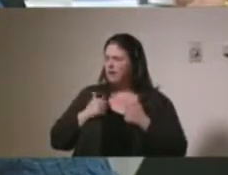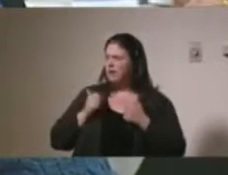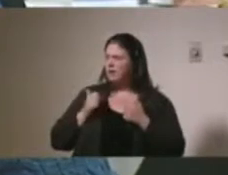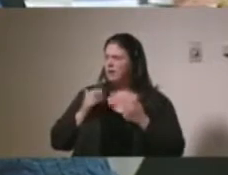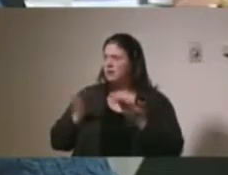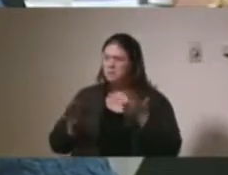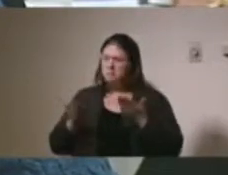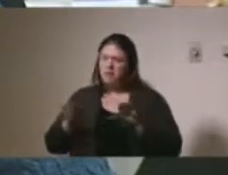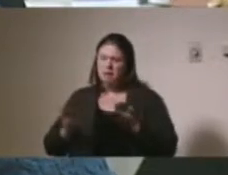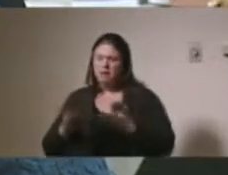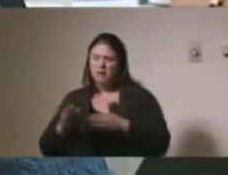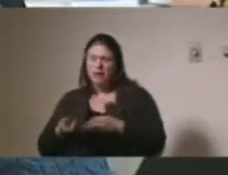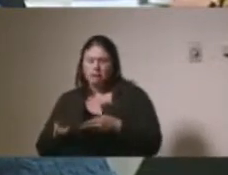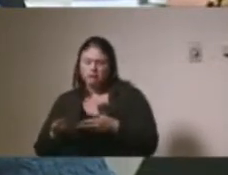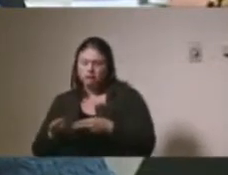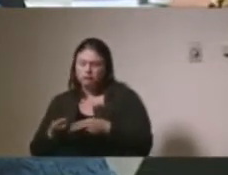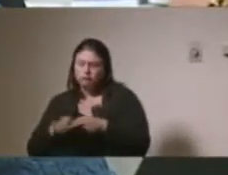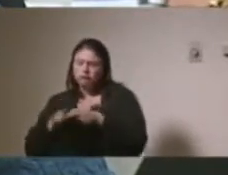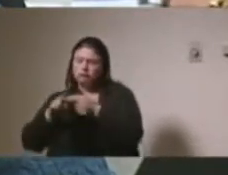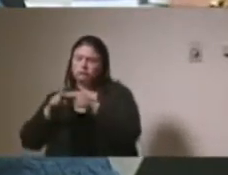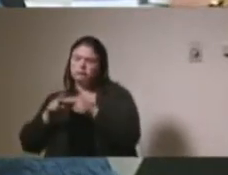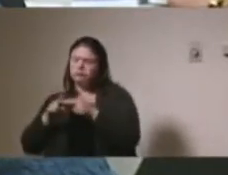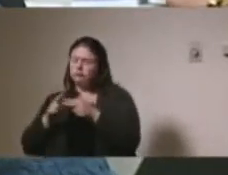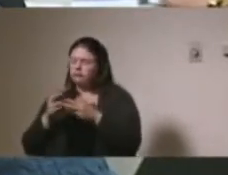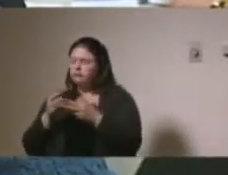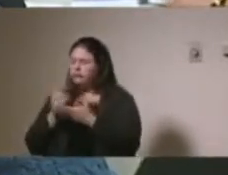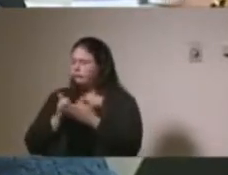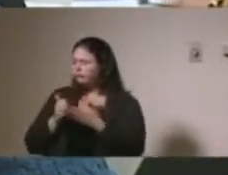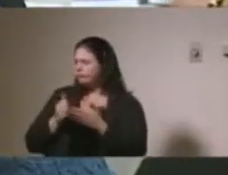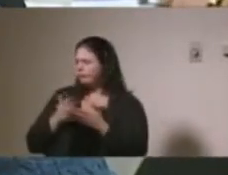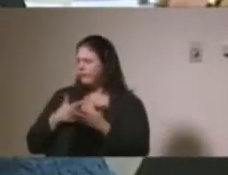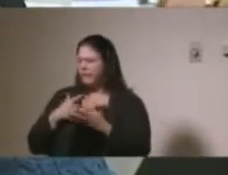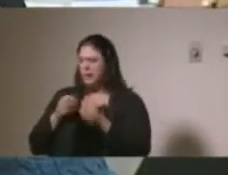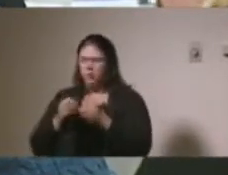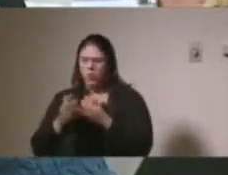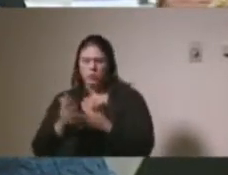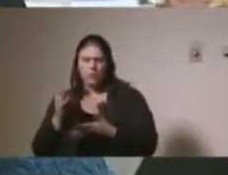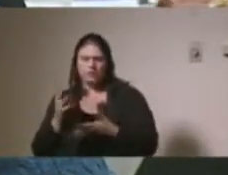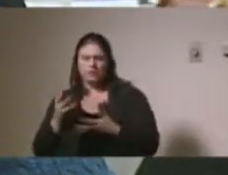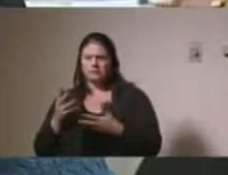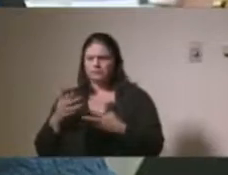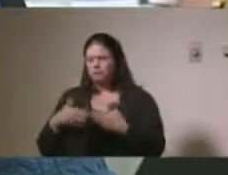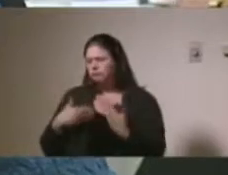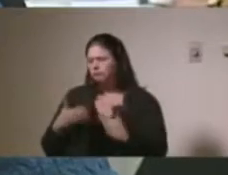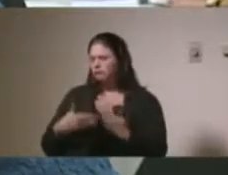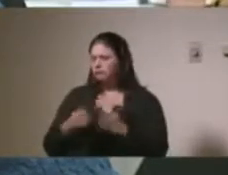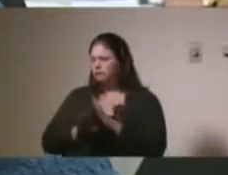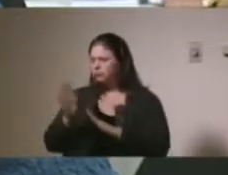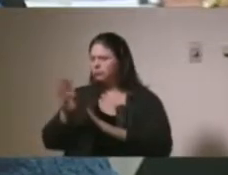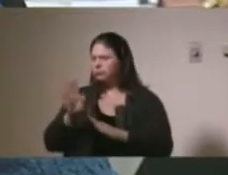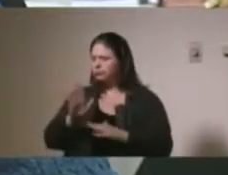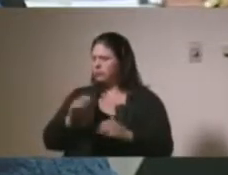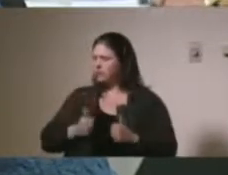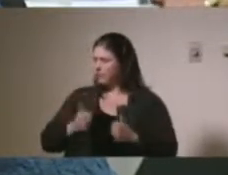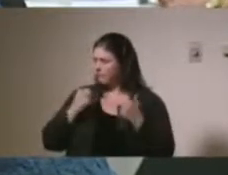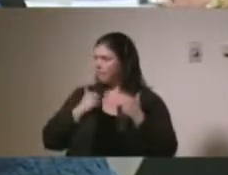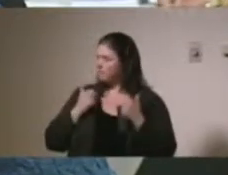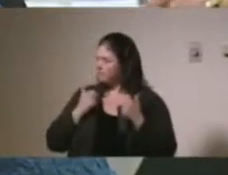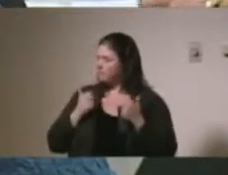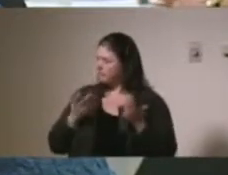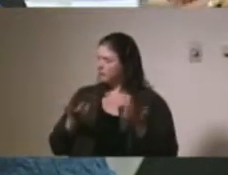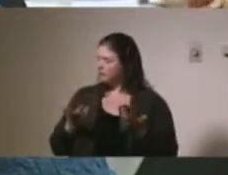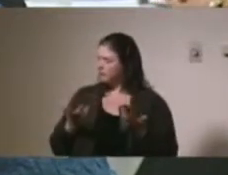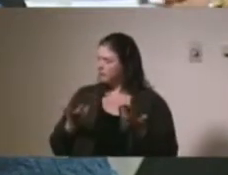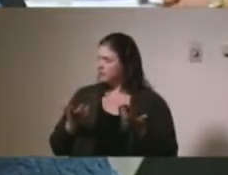greater prosperity and having the tools available to people who live in First Nations communities to move forward in terms